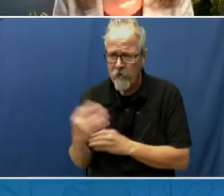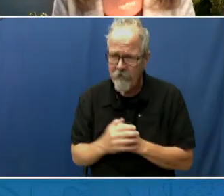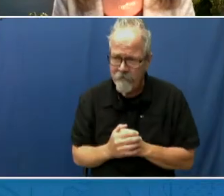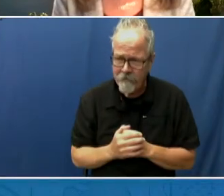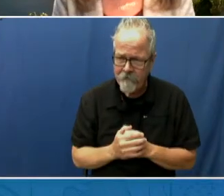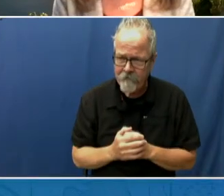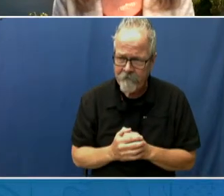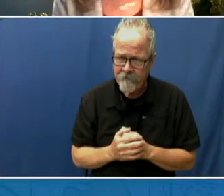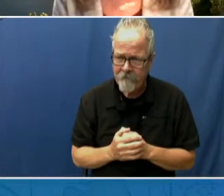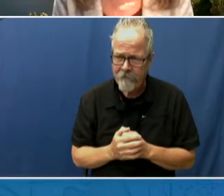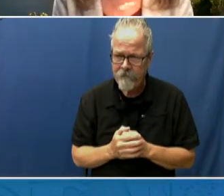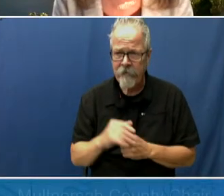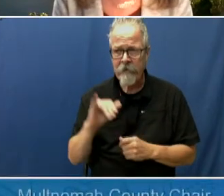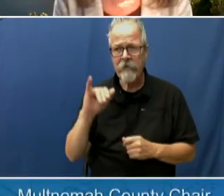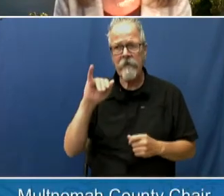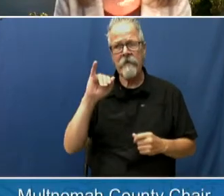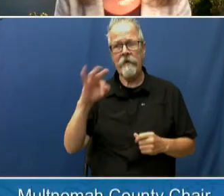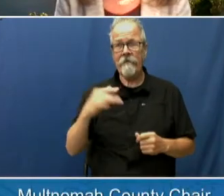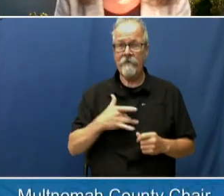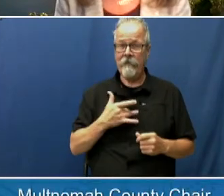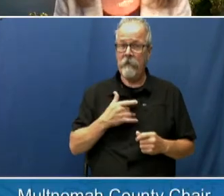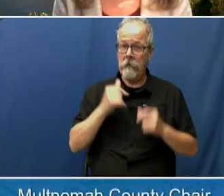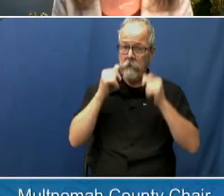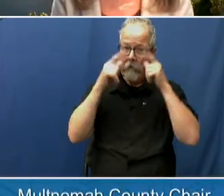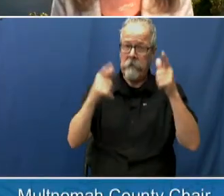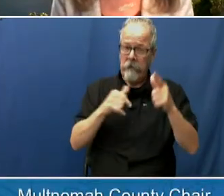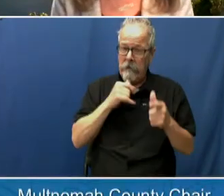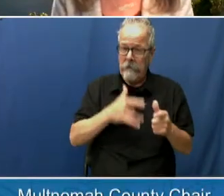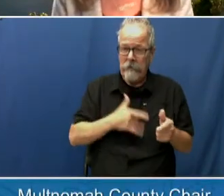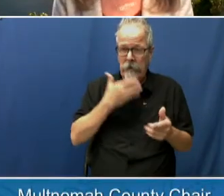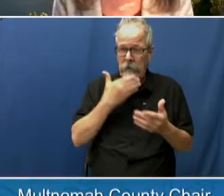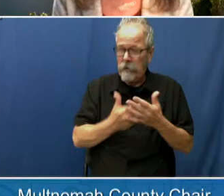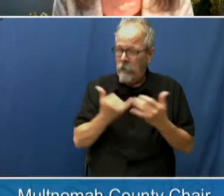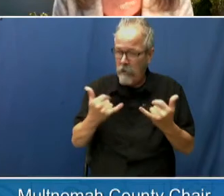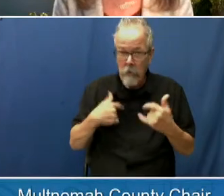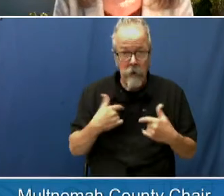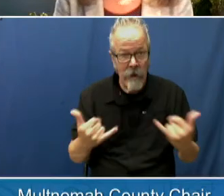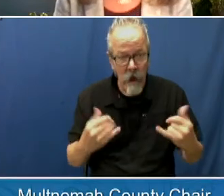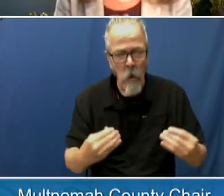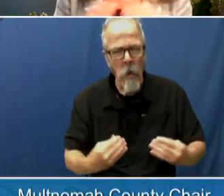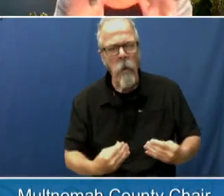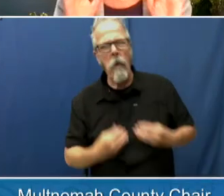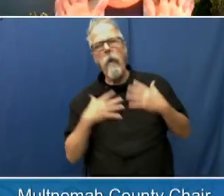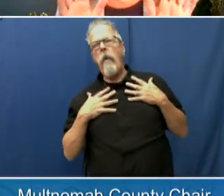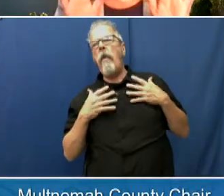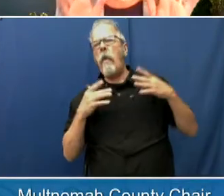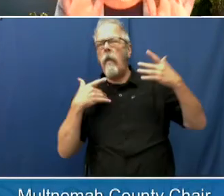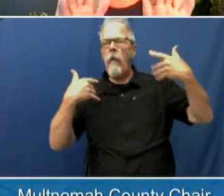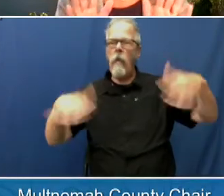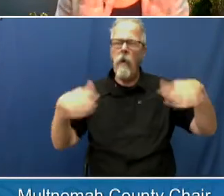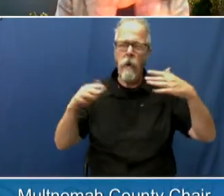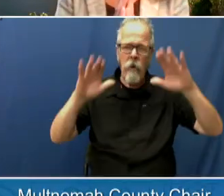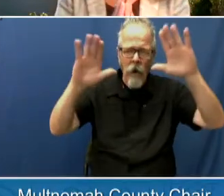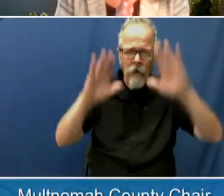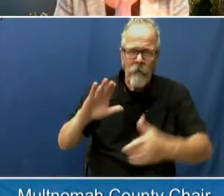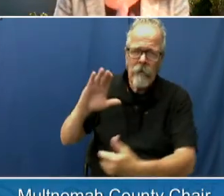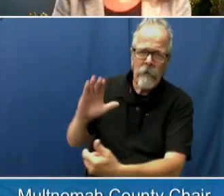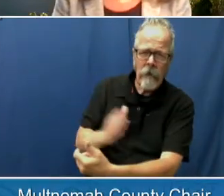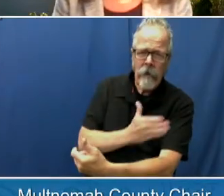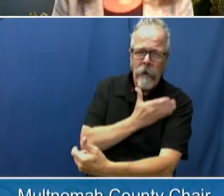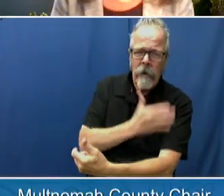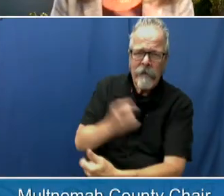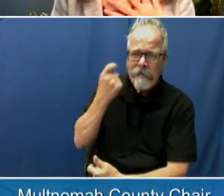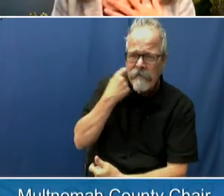it certainly feels better now, thanks to that incredible performance from the Brown sisters. That was amazing. Thank